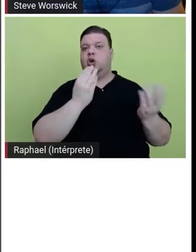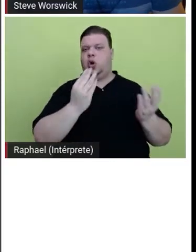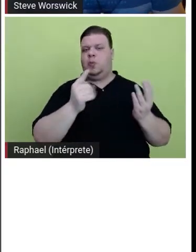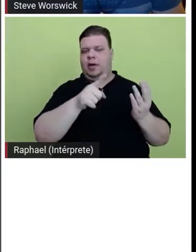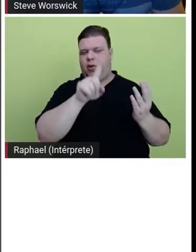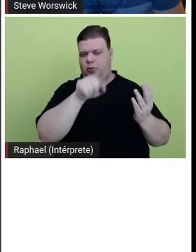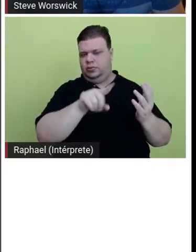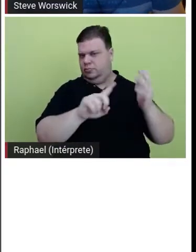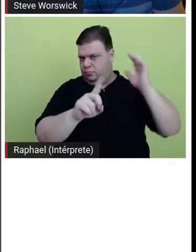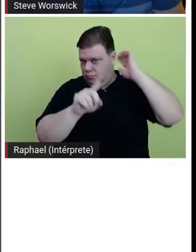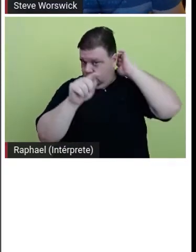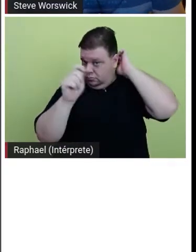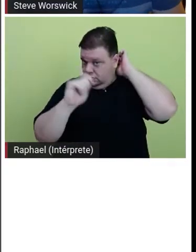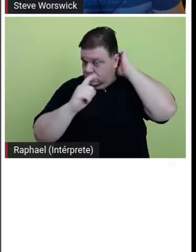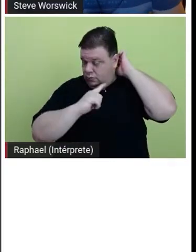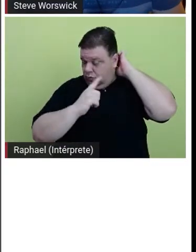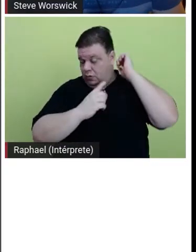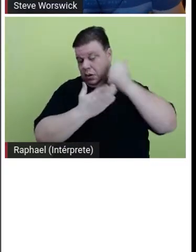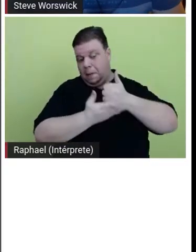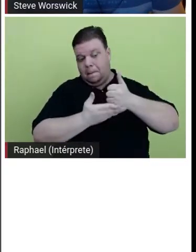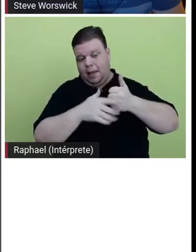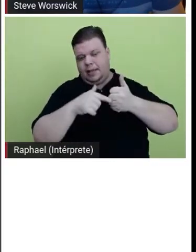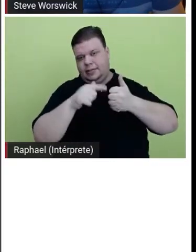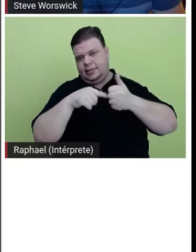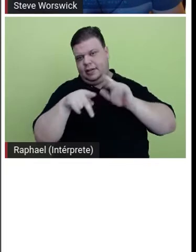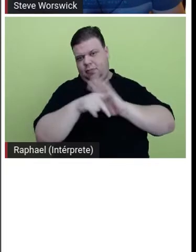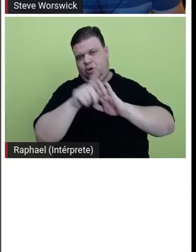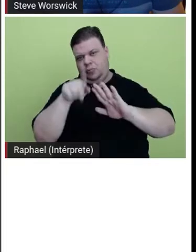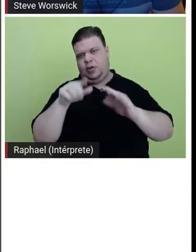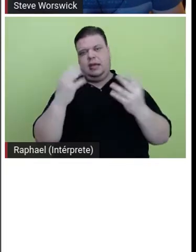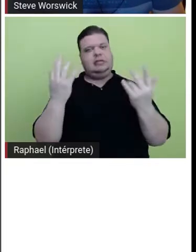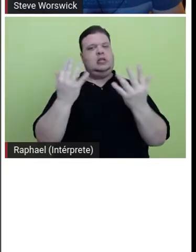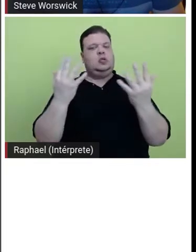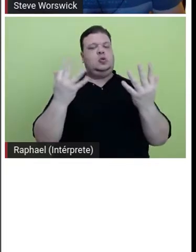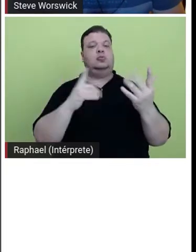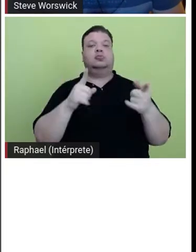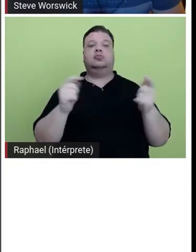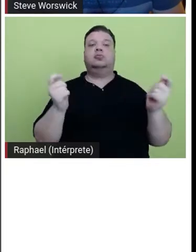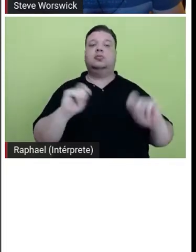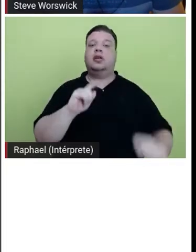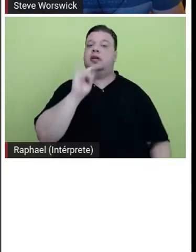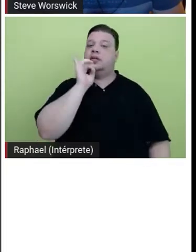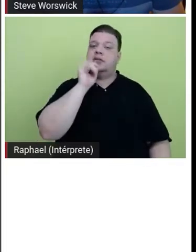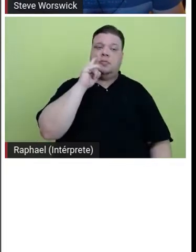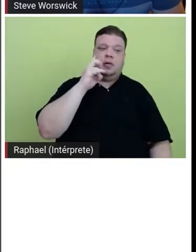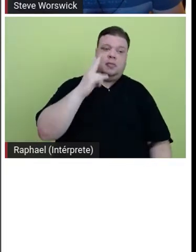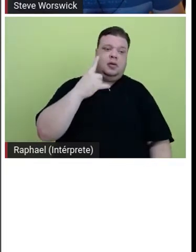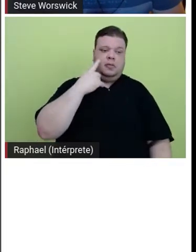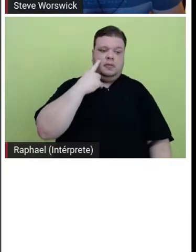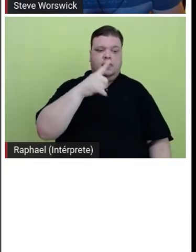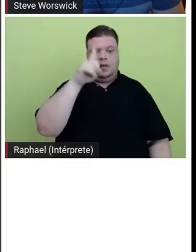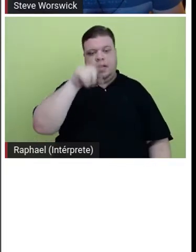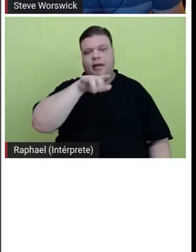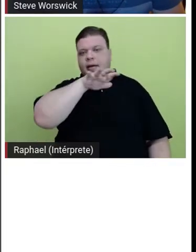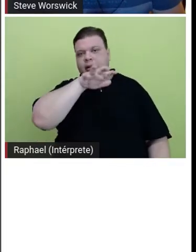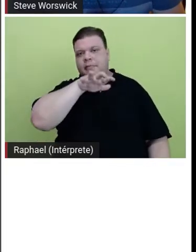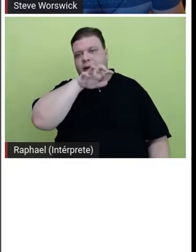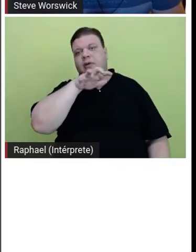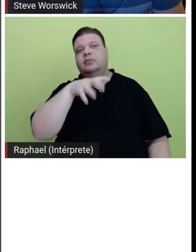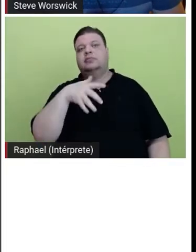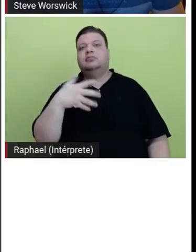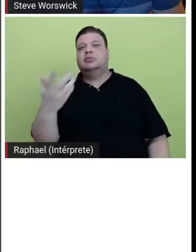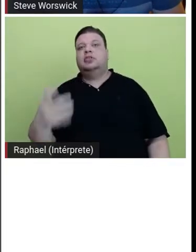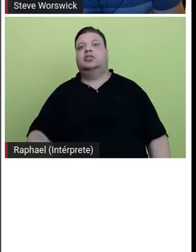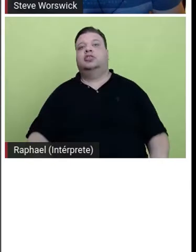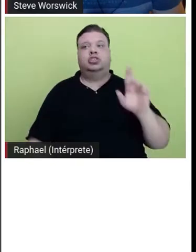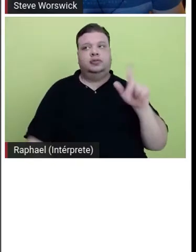have. So let's take the first question, where does a giraffe live? So Kooky would look down the animals list to find a match of